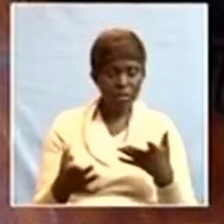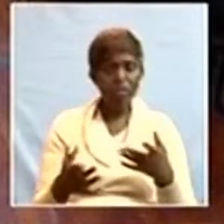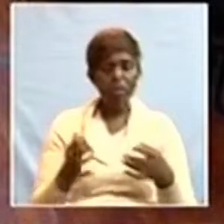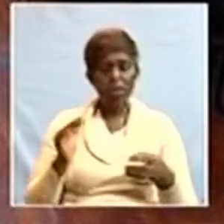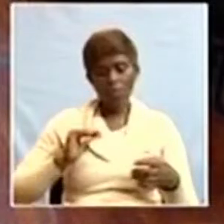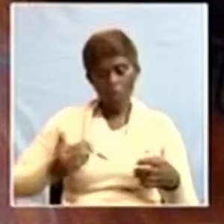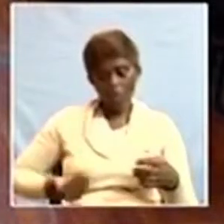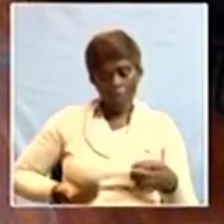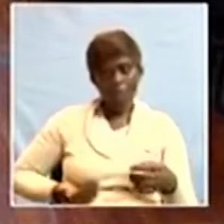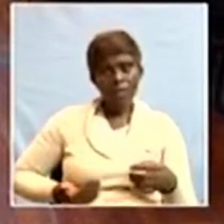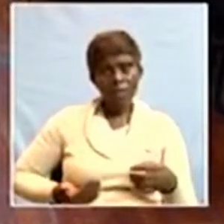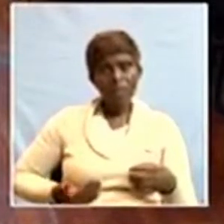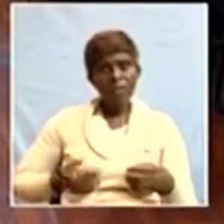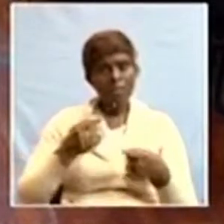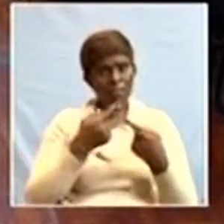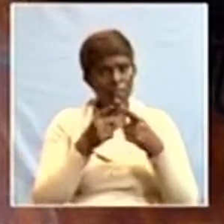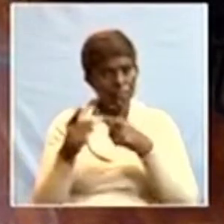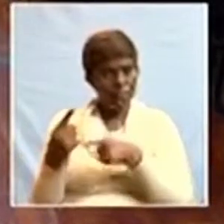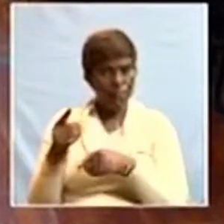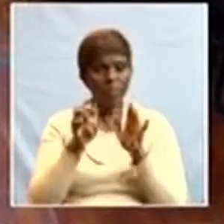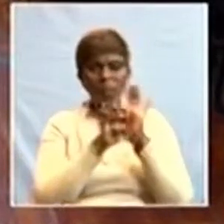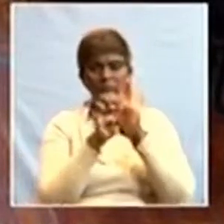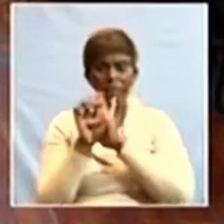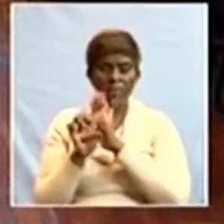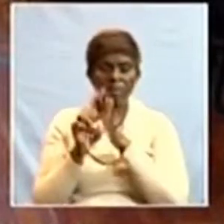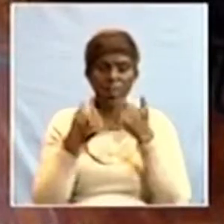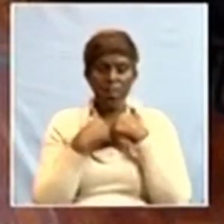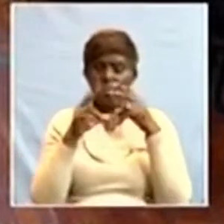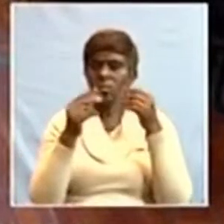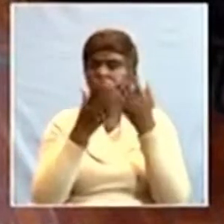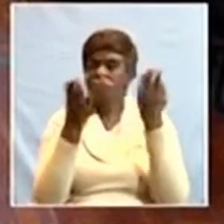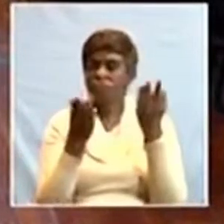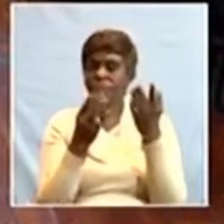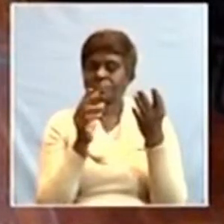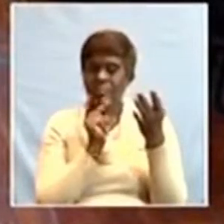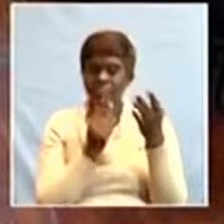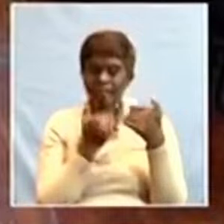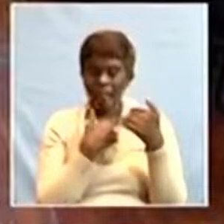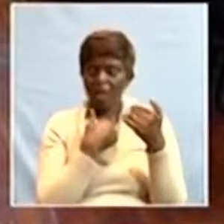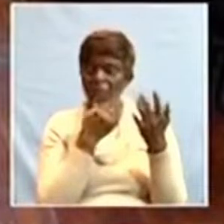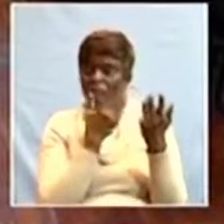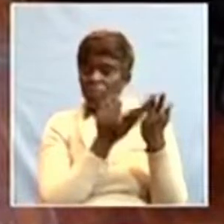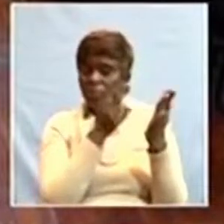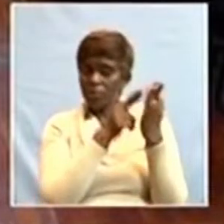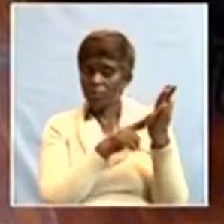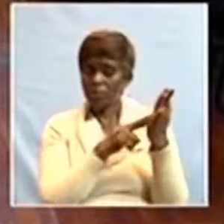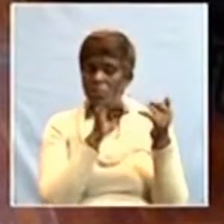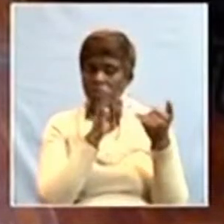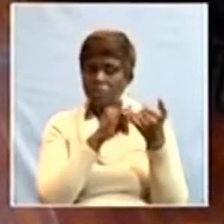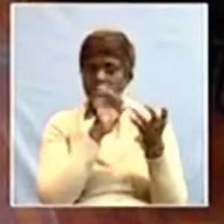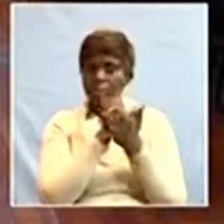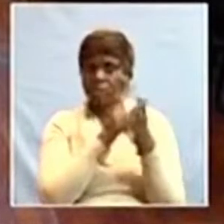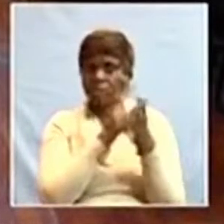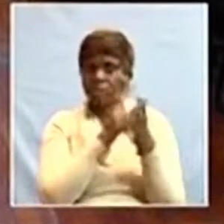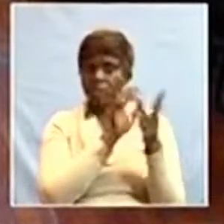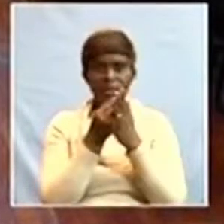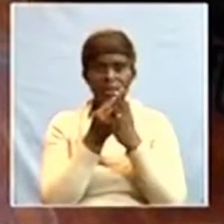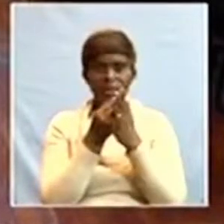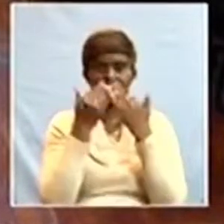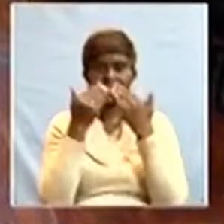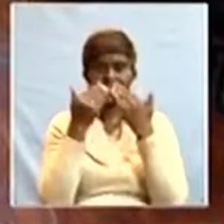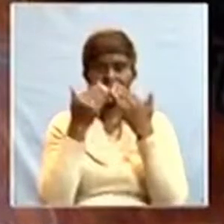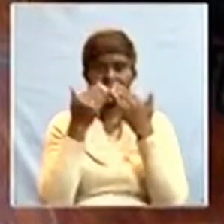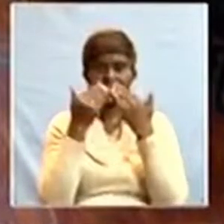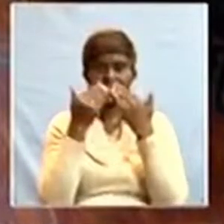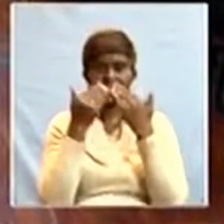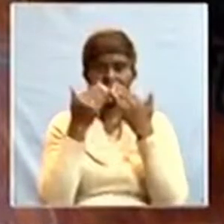female headed, etc. So there's nowhere where we have that rule, the social cash transfer guidelines. Thank you.